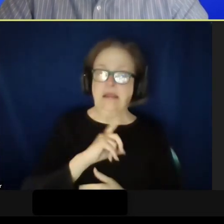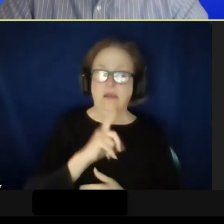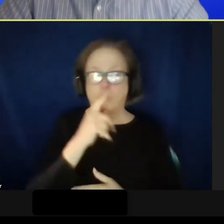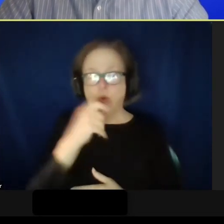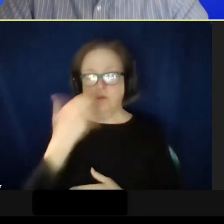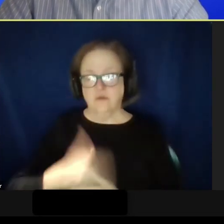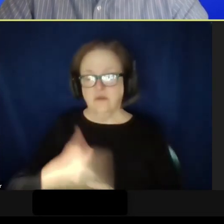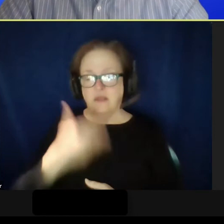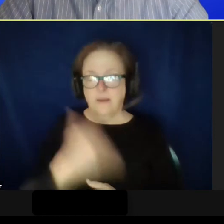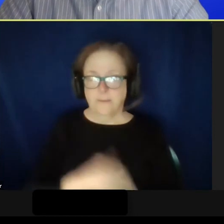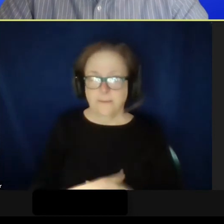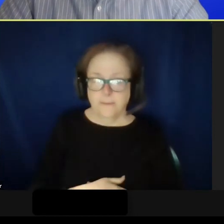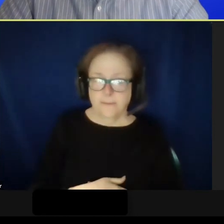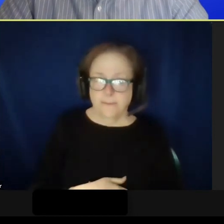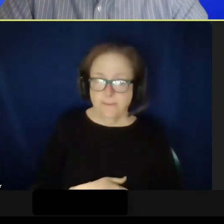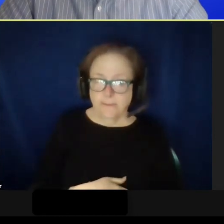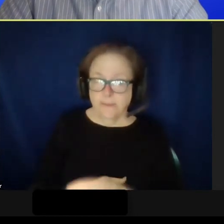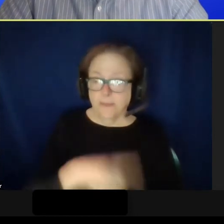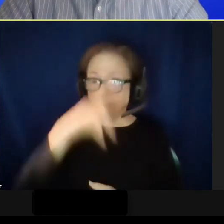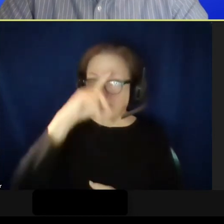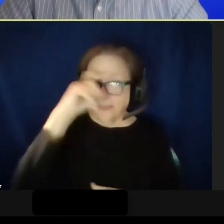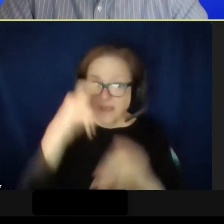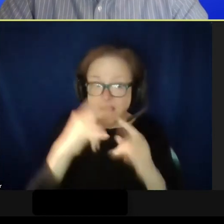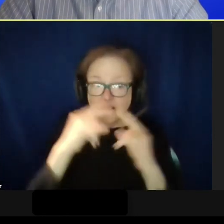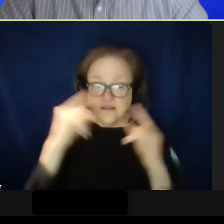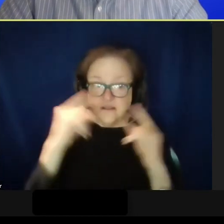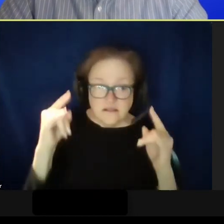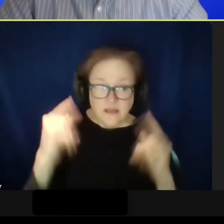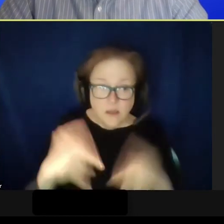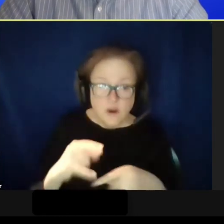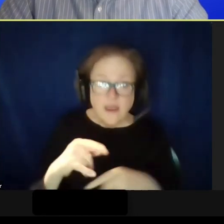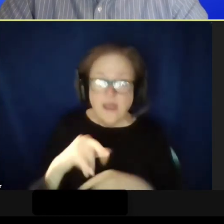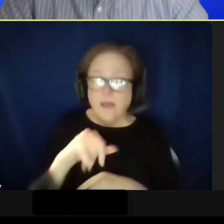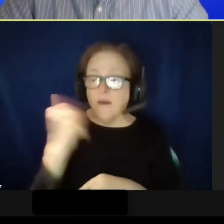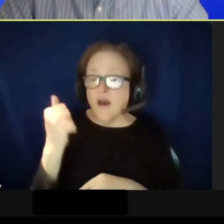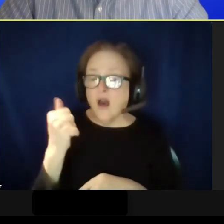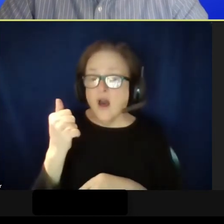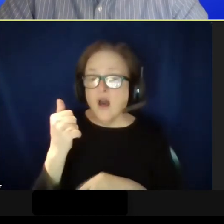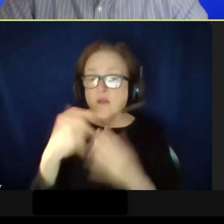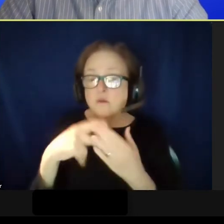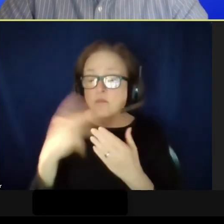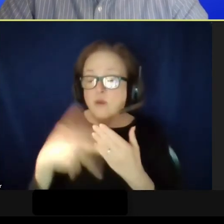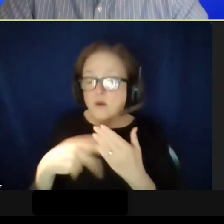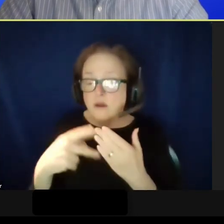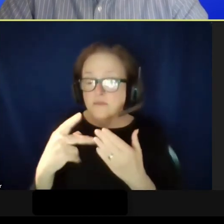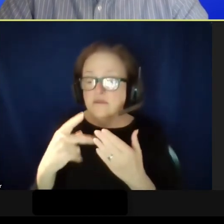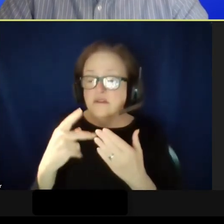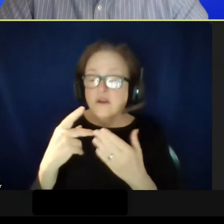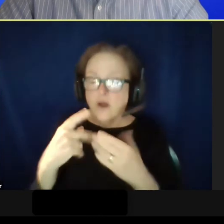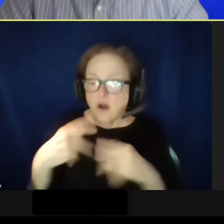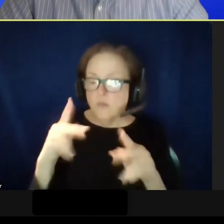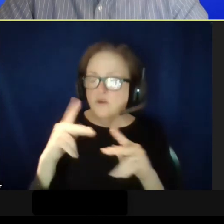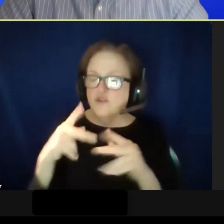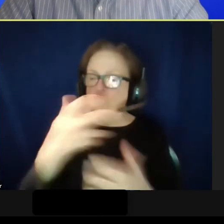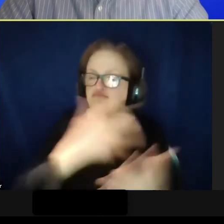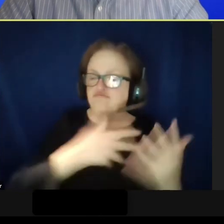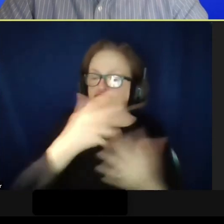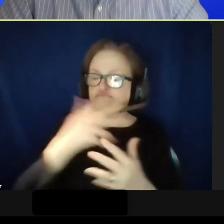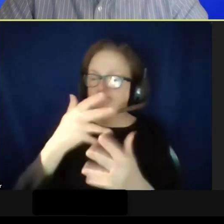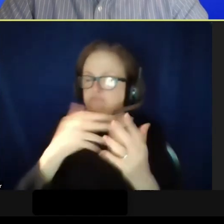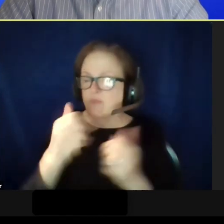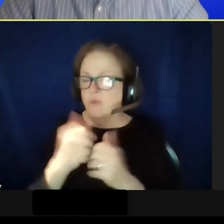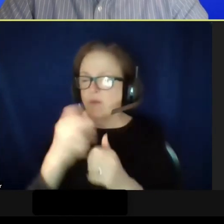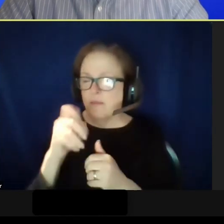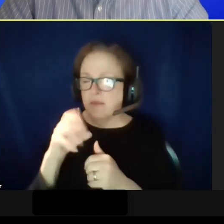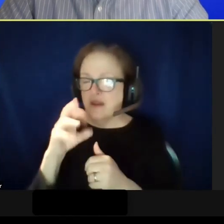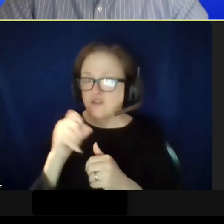Summer camps and other extracurricular activities are opportunities to engage with peers. We are including this video